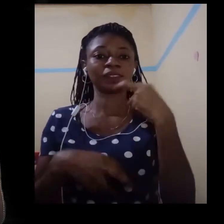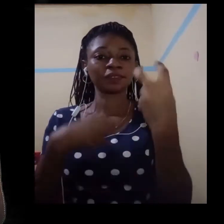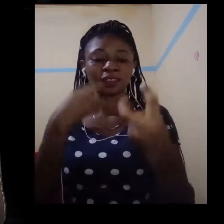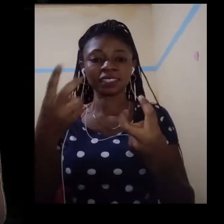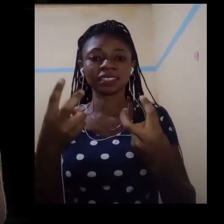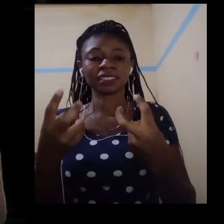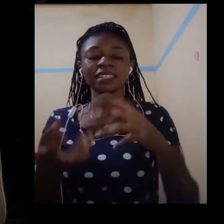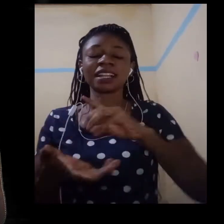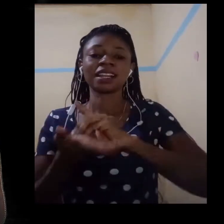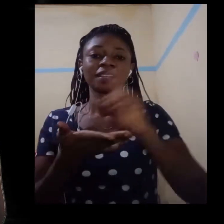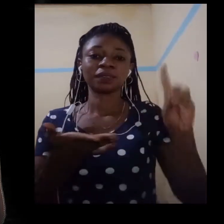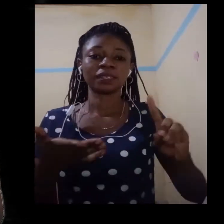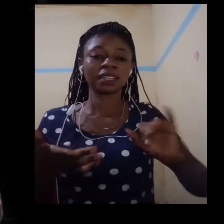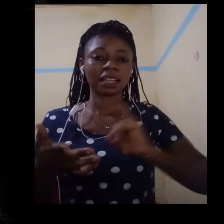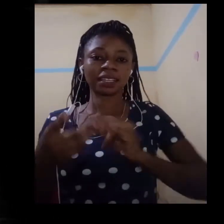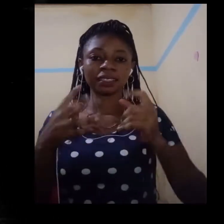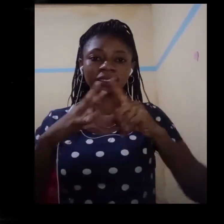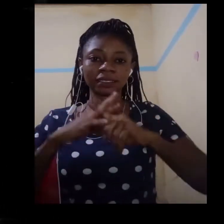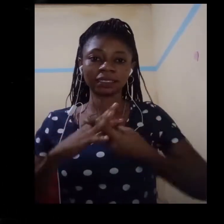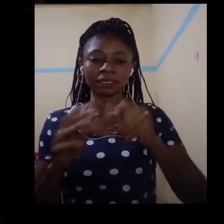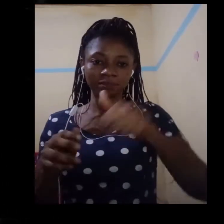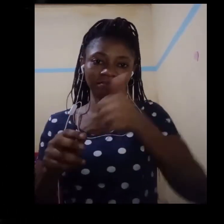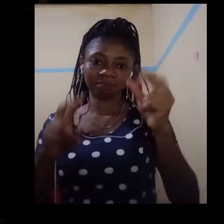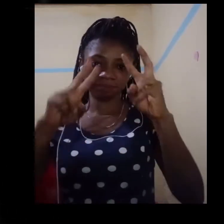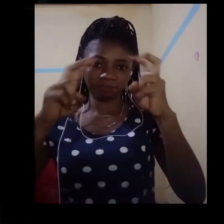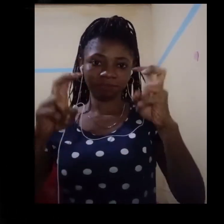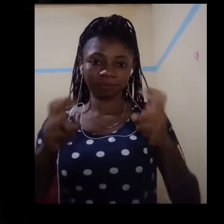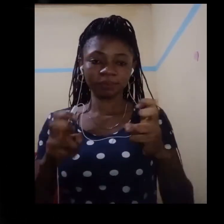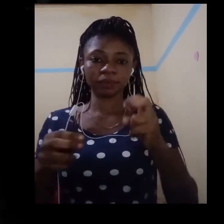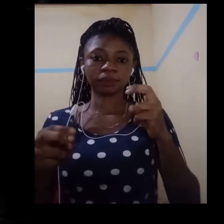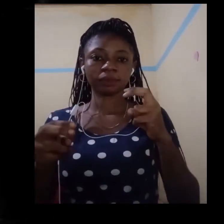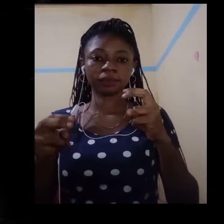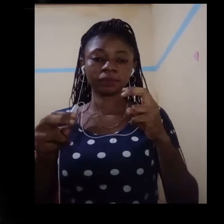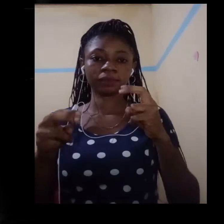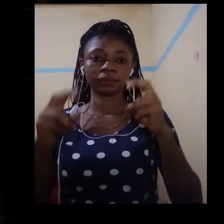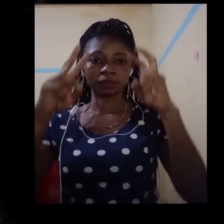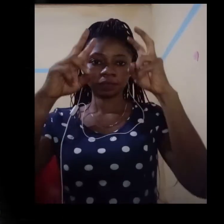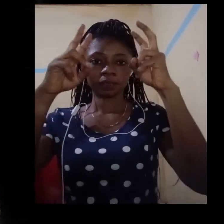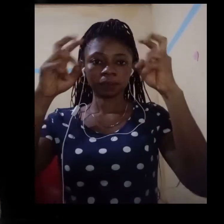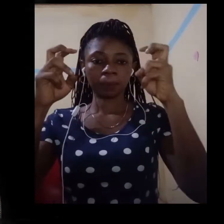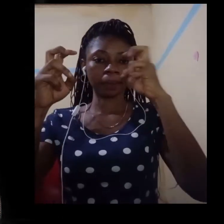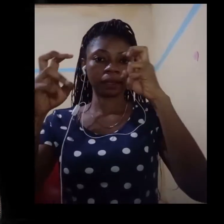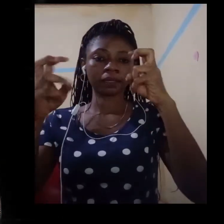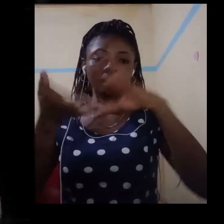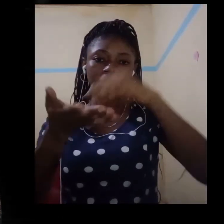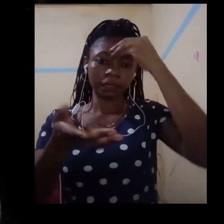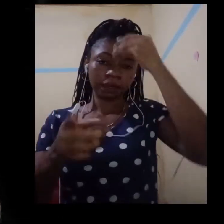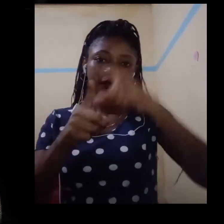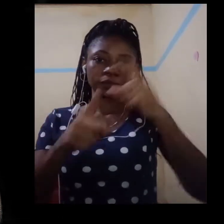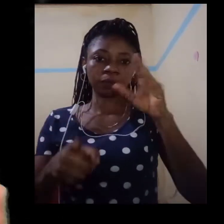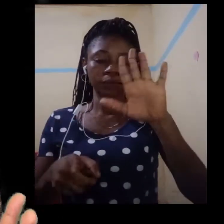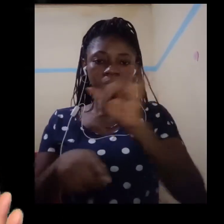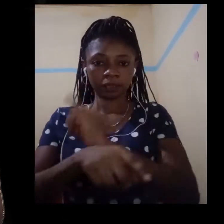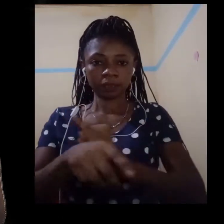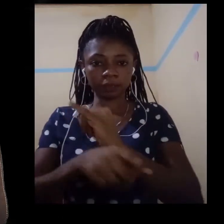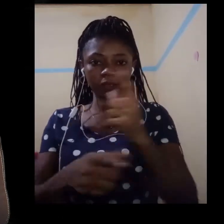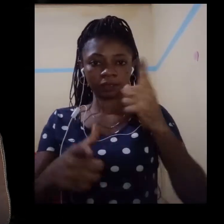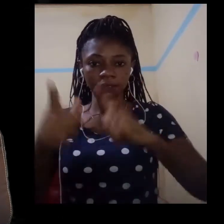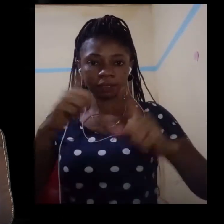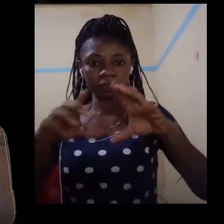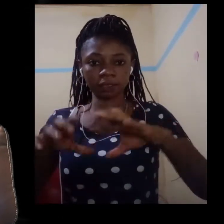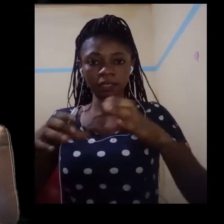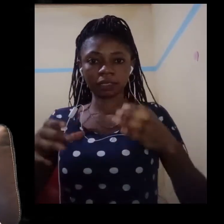started a series tagged Learn from Your Indigenous Deaf Signers. And we looked at